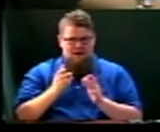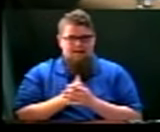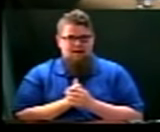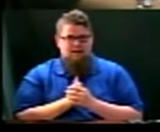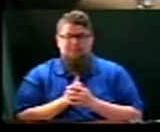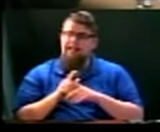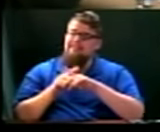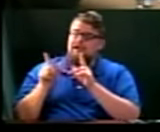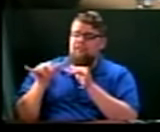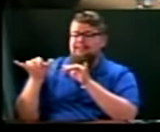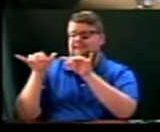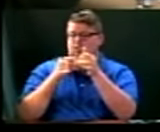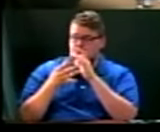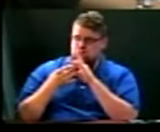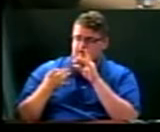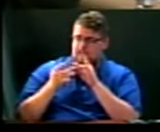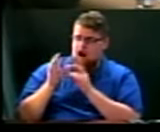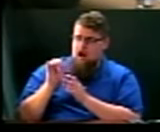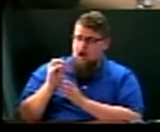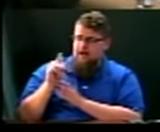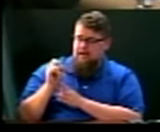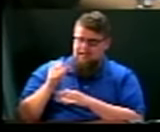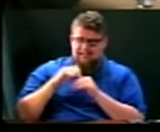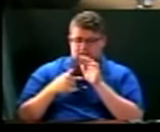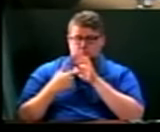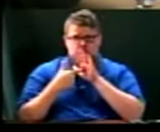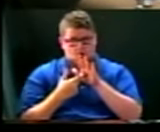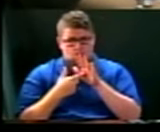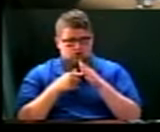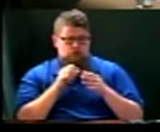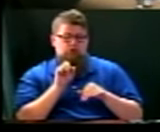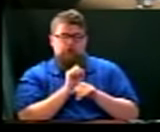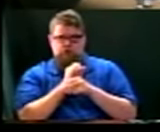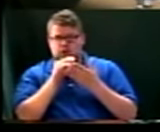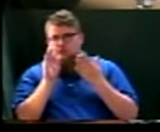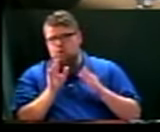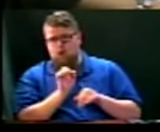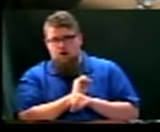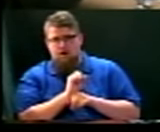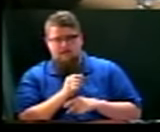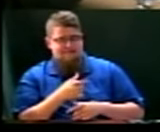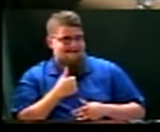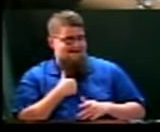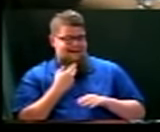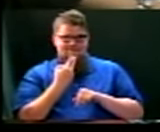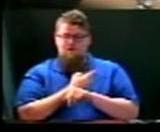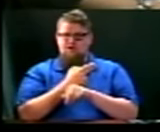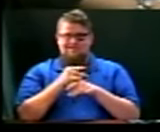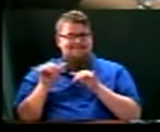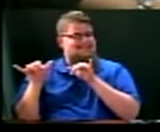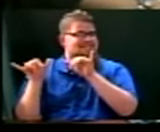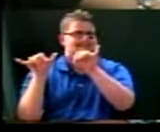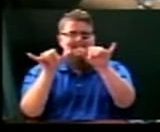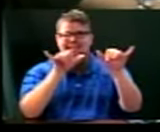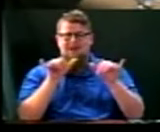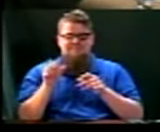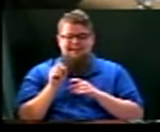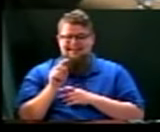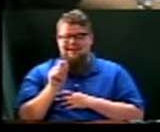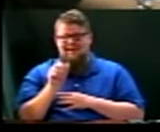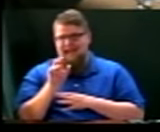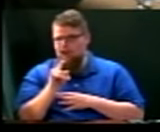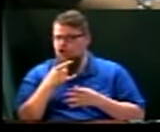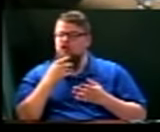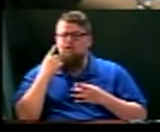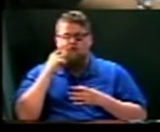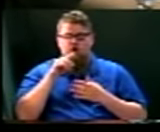was referenced in the context form than shown in the student work. I used the same standard for the context form and the student